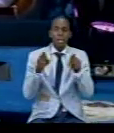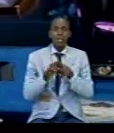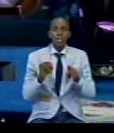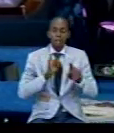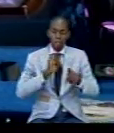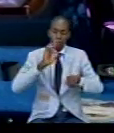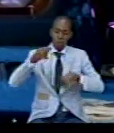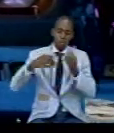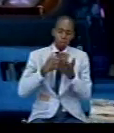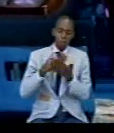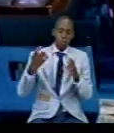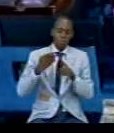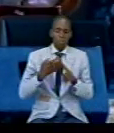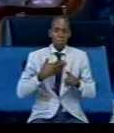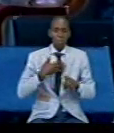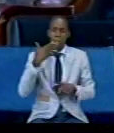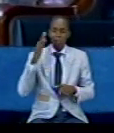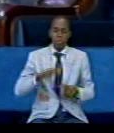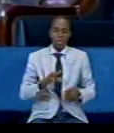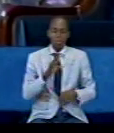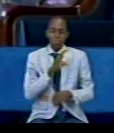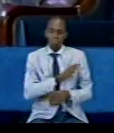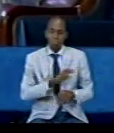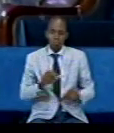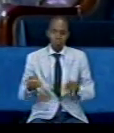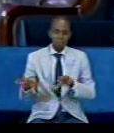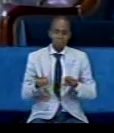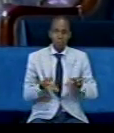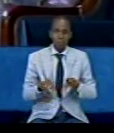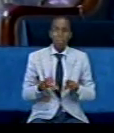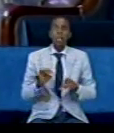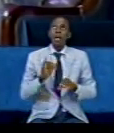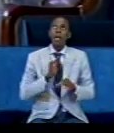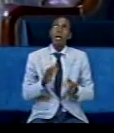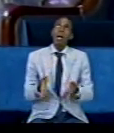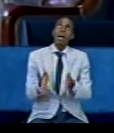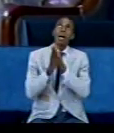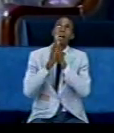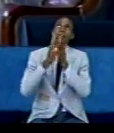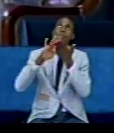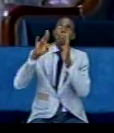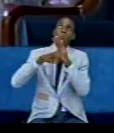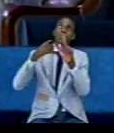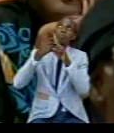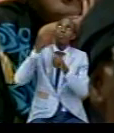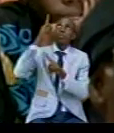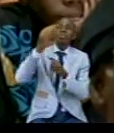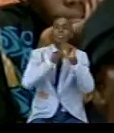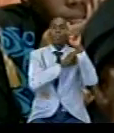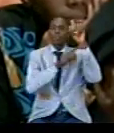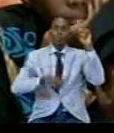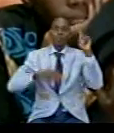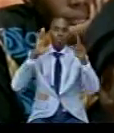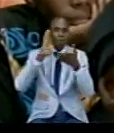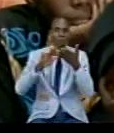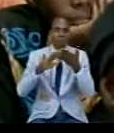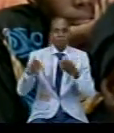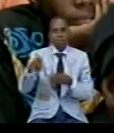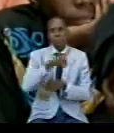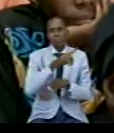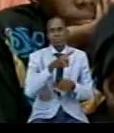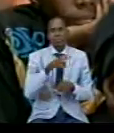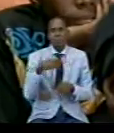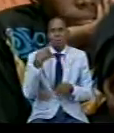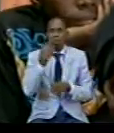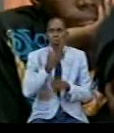them, I ask forgiveness from you. And the Lord will forgive you. Who am I talking